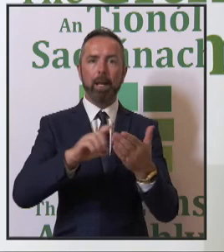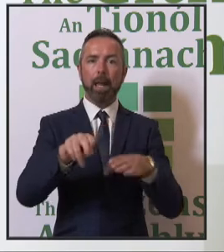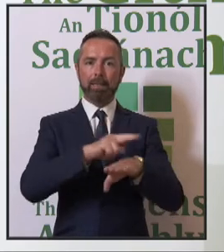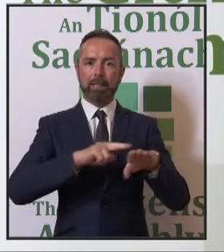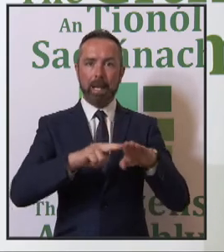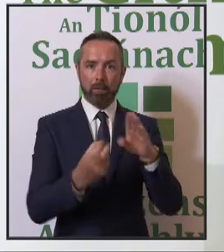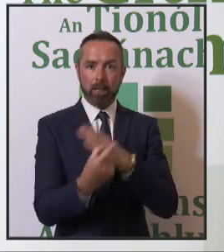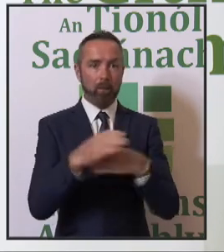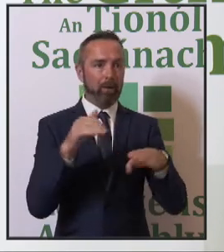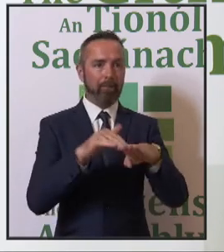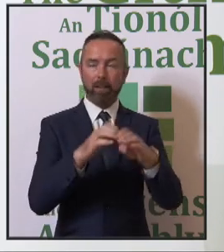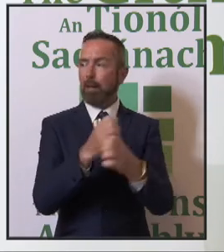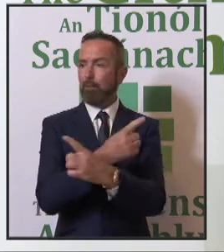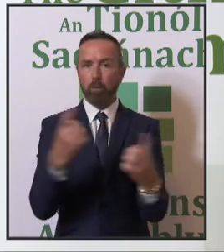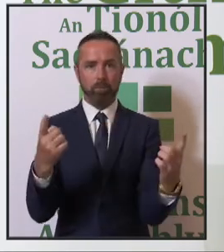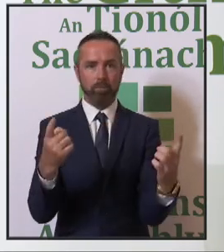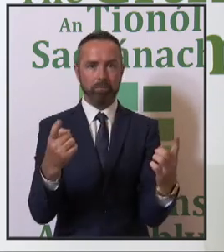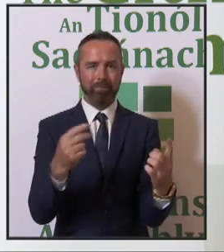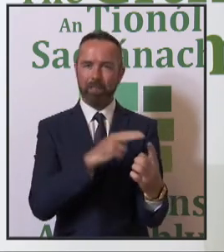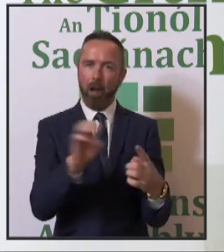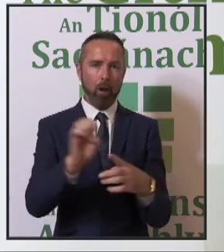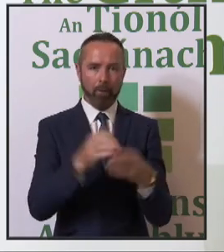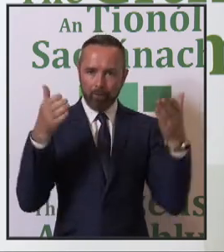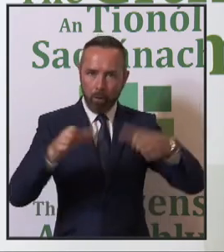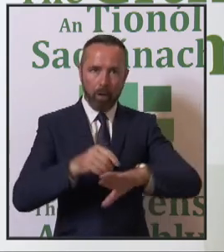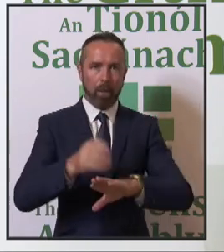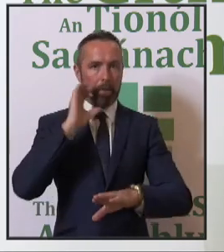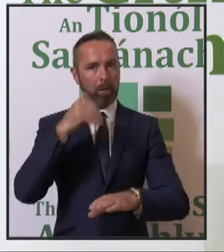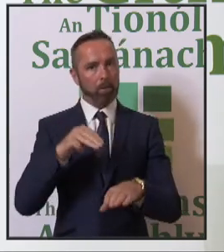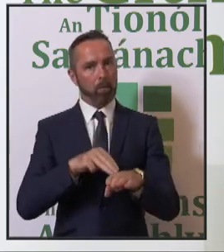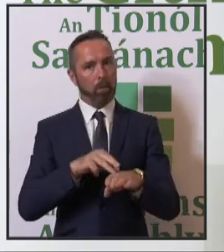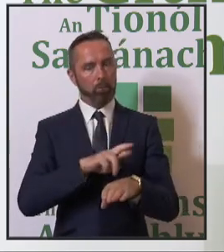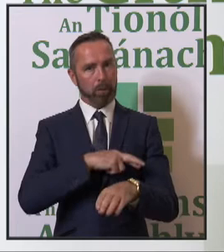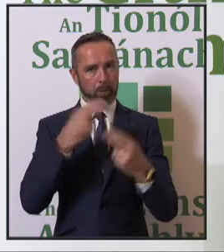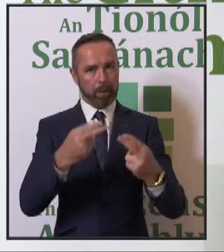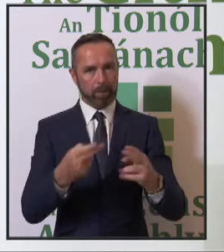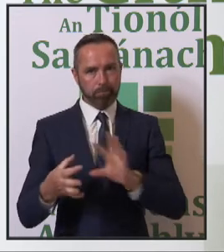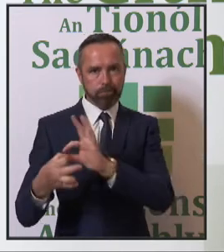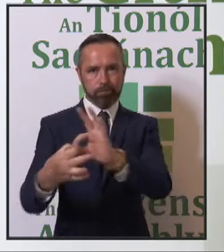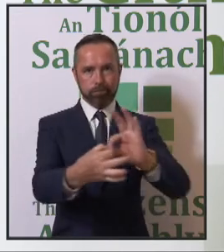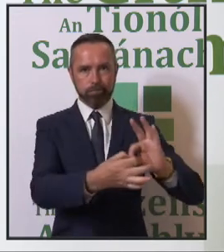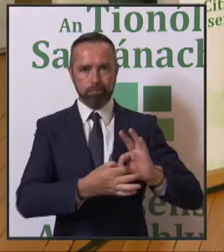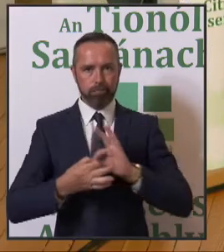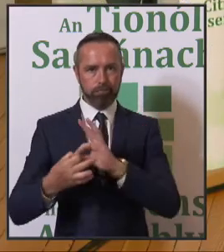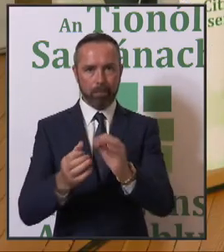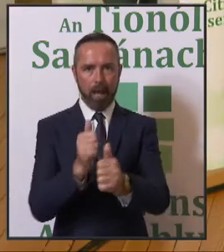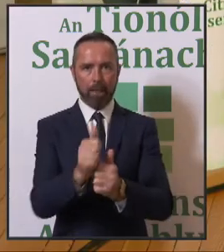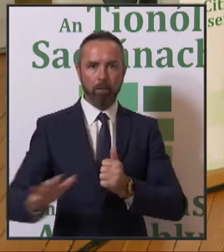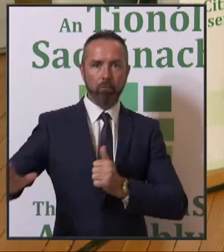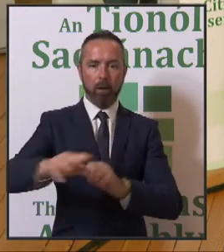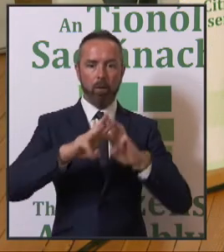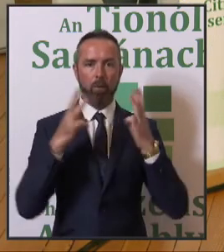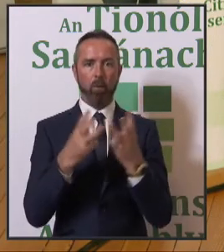It probably doesn't get the focus that it deserves, as it's a problem that really requires collaborative action around the world. From the health of